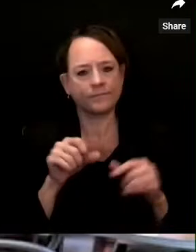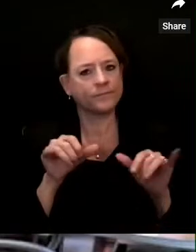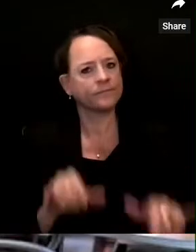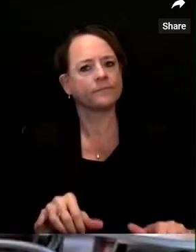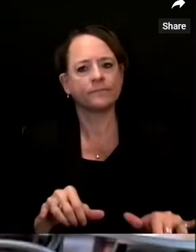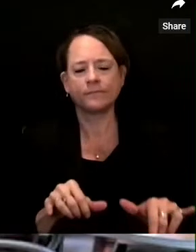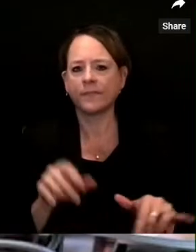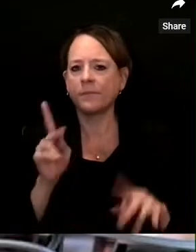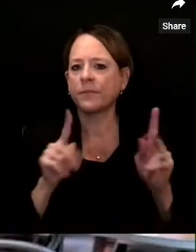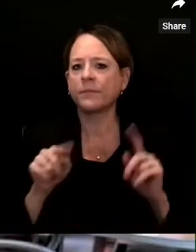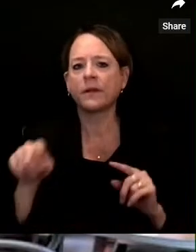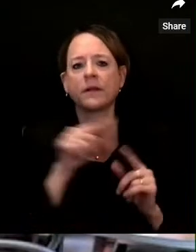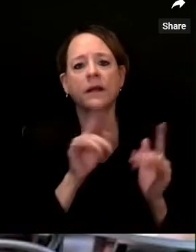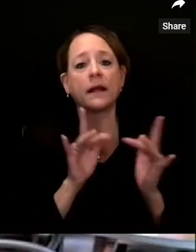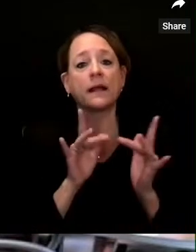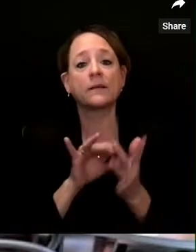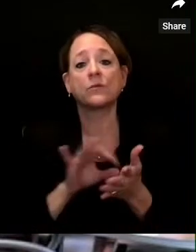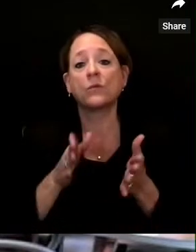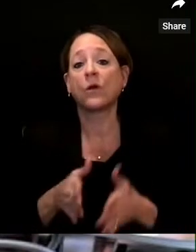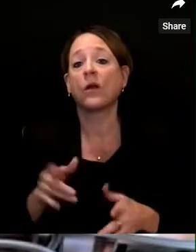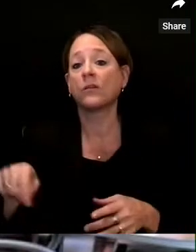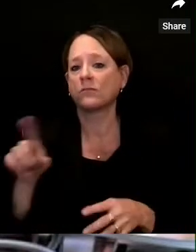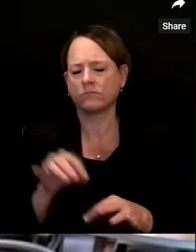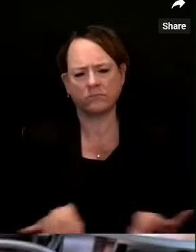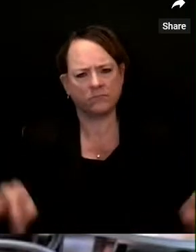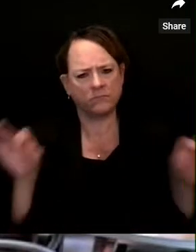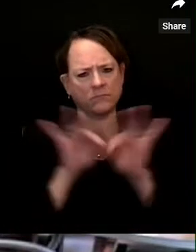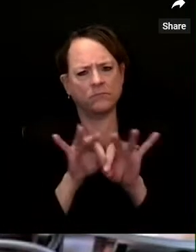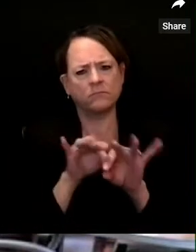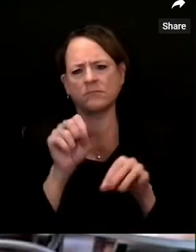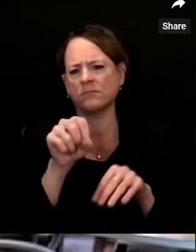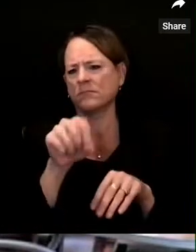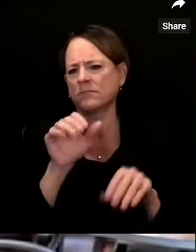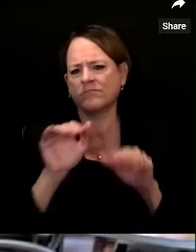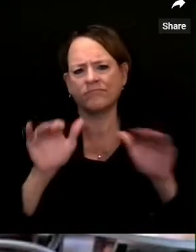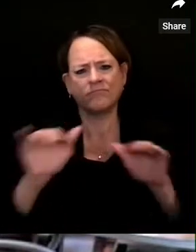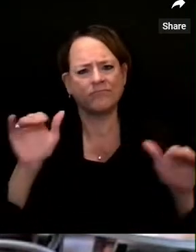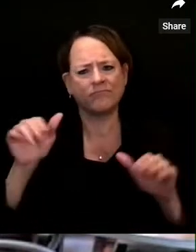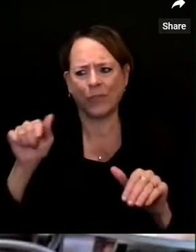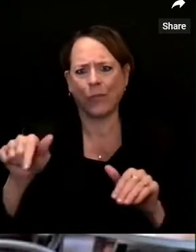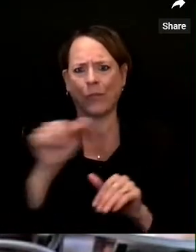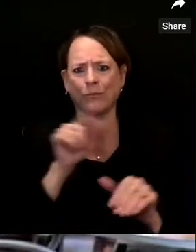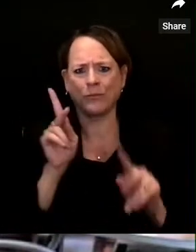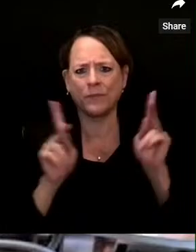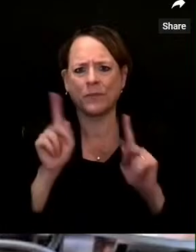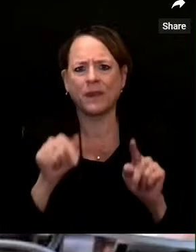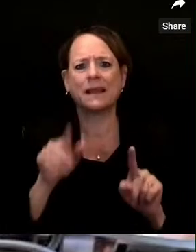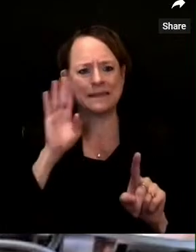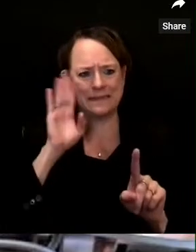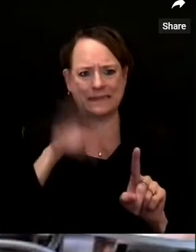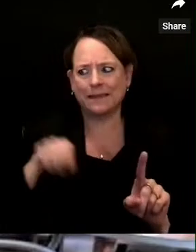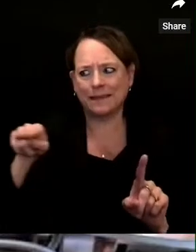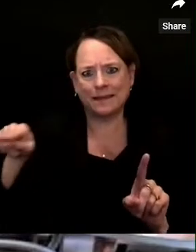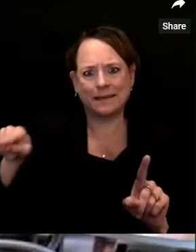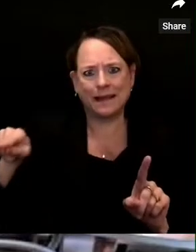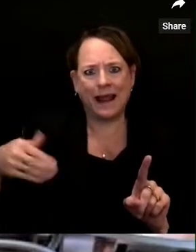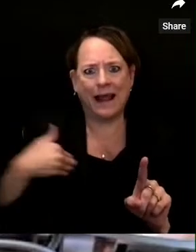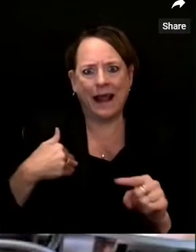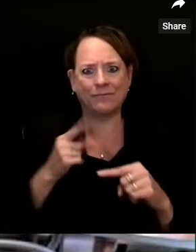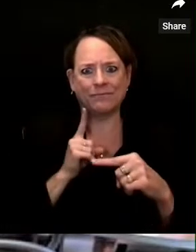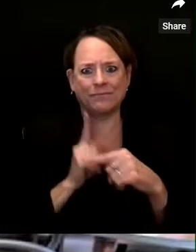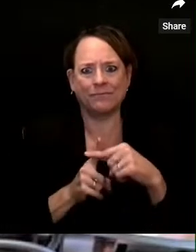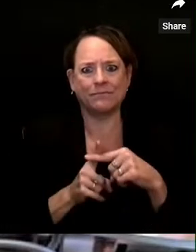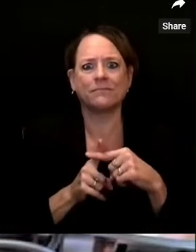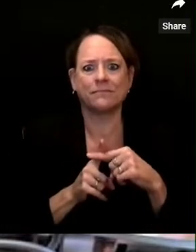immediate contact with the person who has tested positive so that they can take the right steps for themselves, monitor themselves for